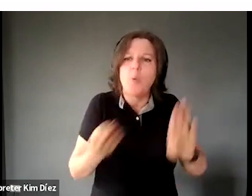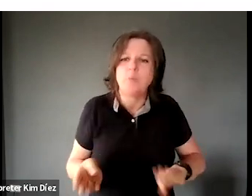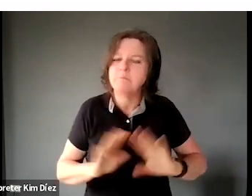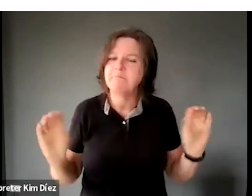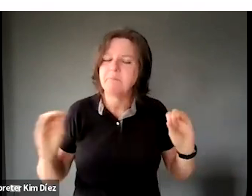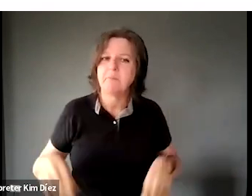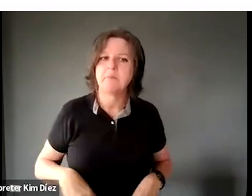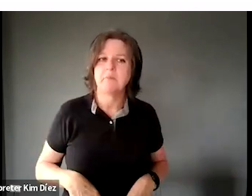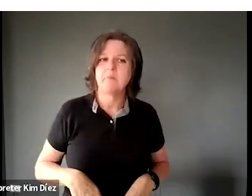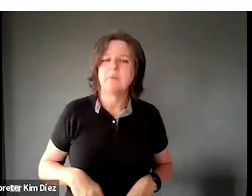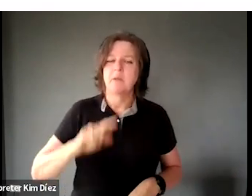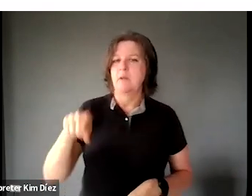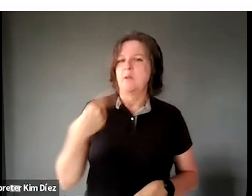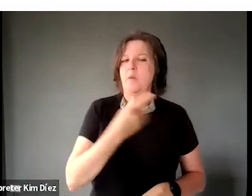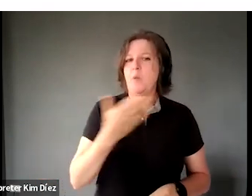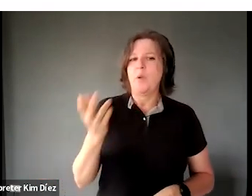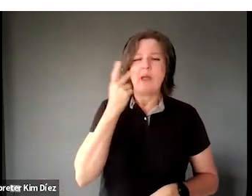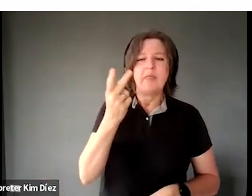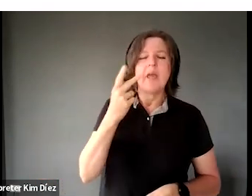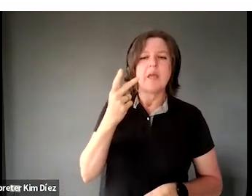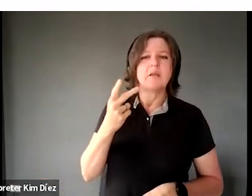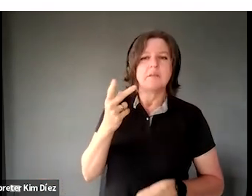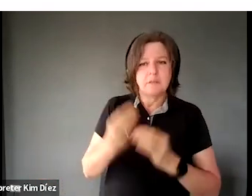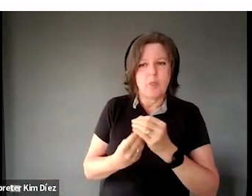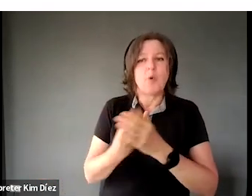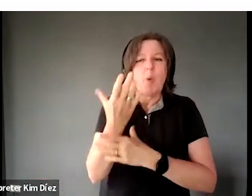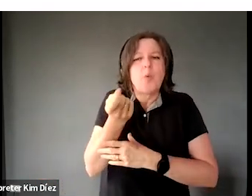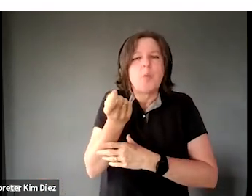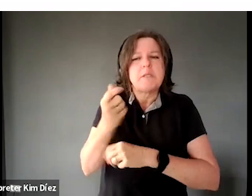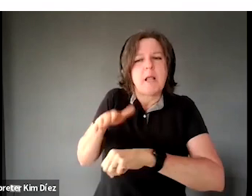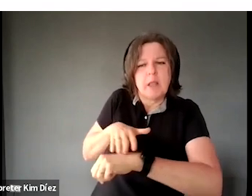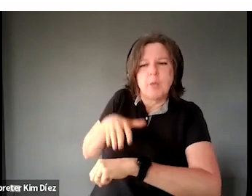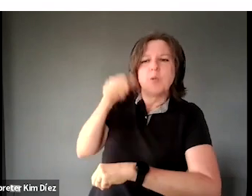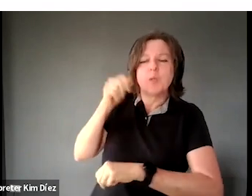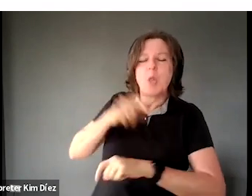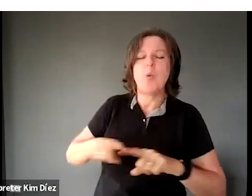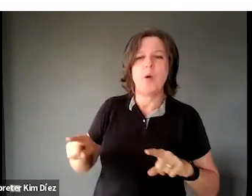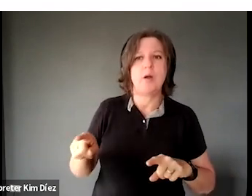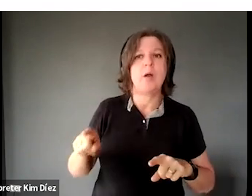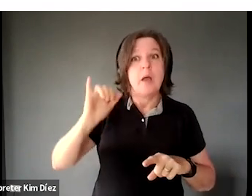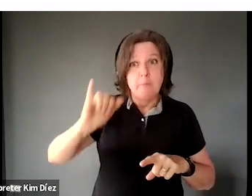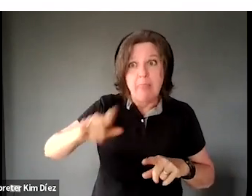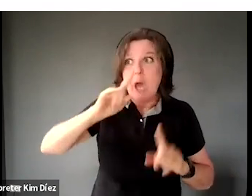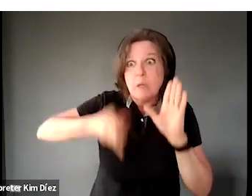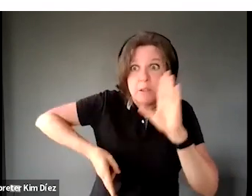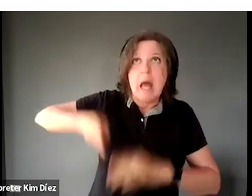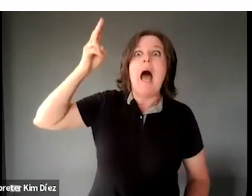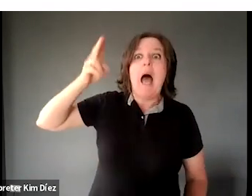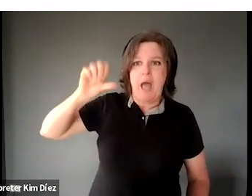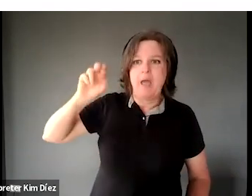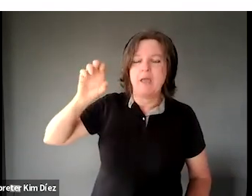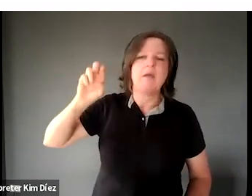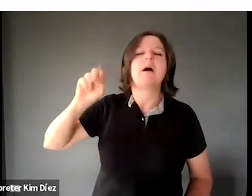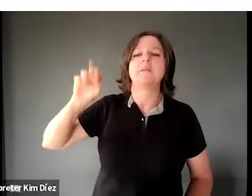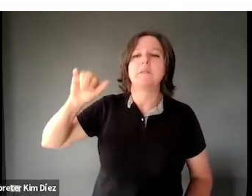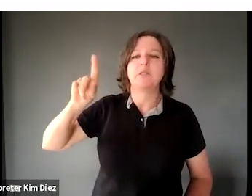cocoa was affected the growth, but they were not really dying, although the growth